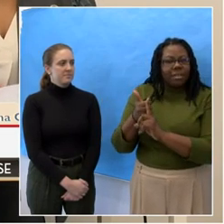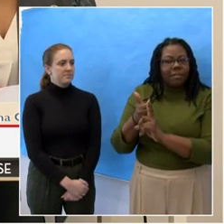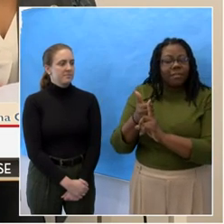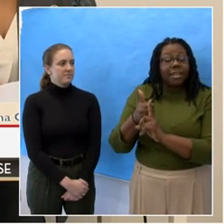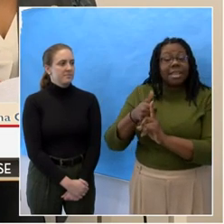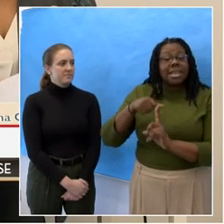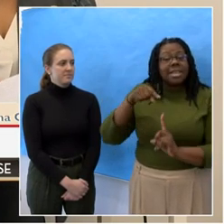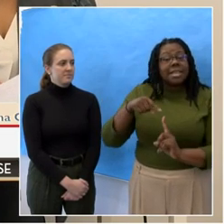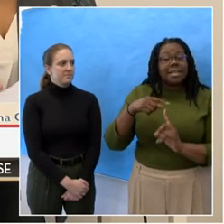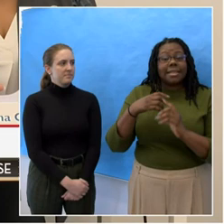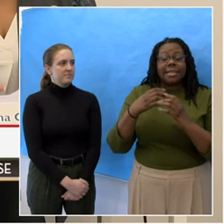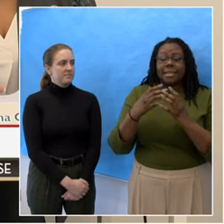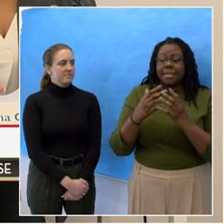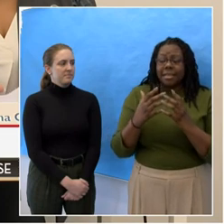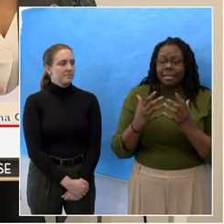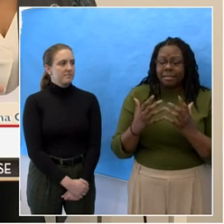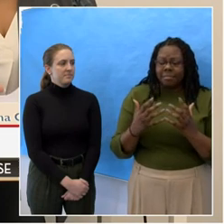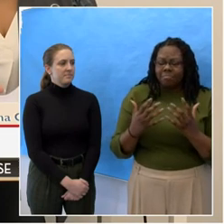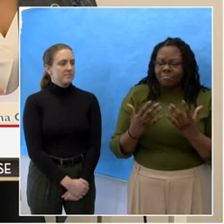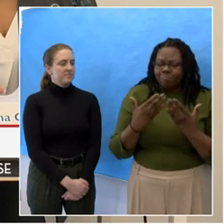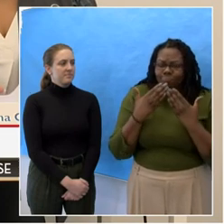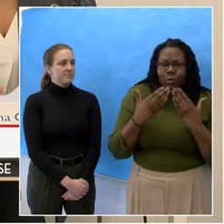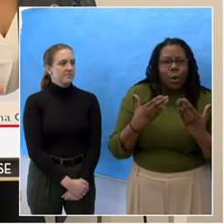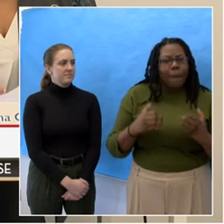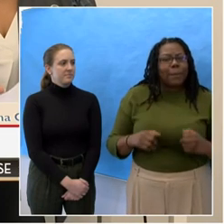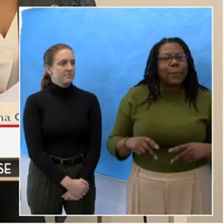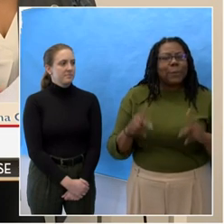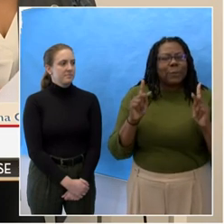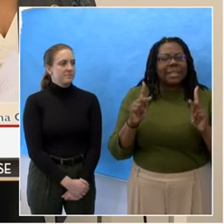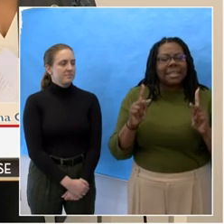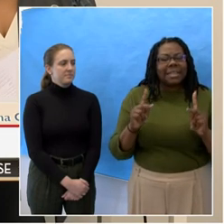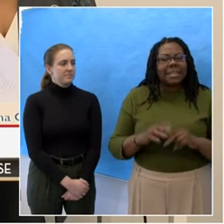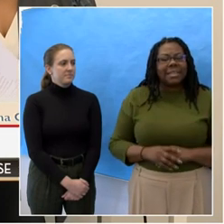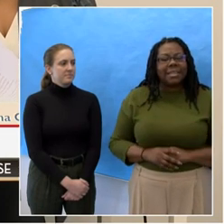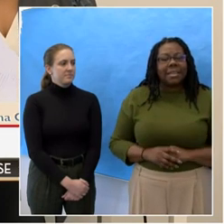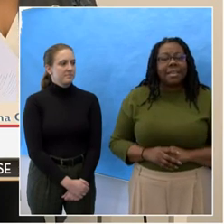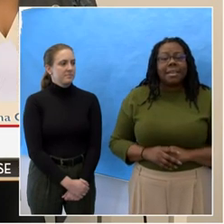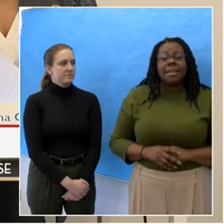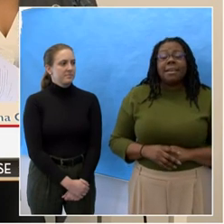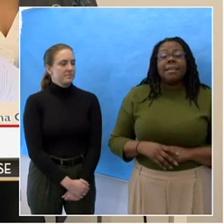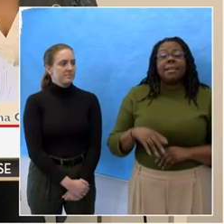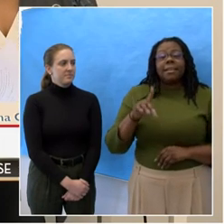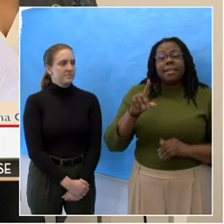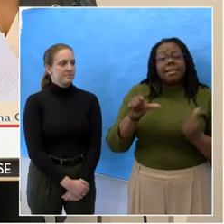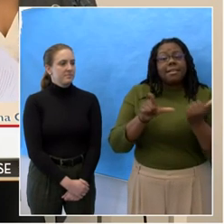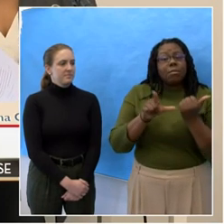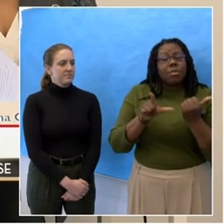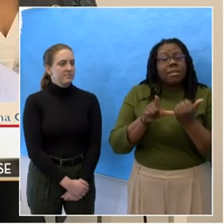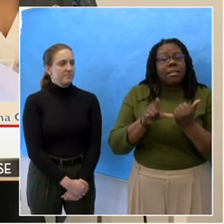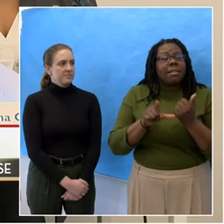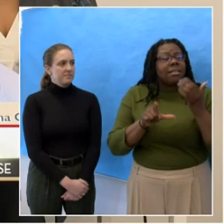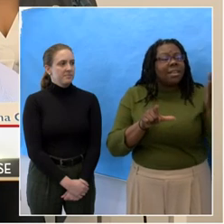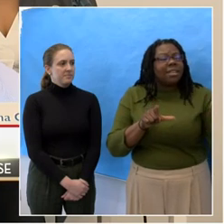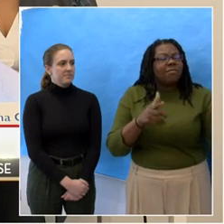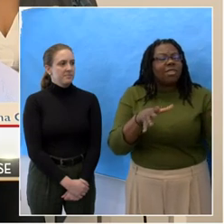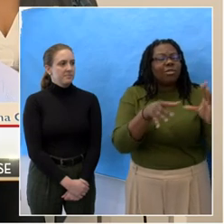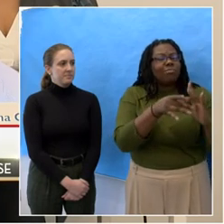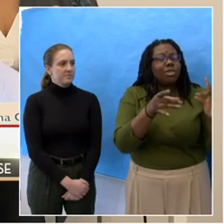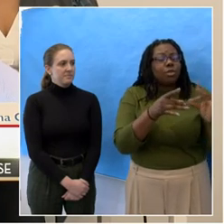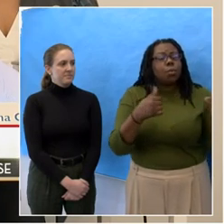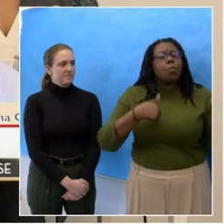opportunity, Deputy Mayor Kine said it well, we know what needs to be done. Dr. Grant mentioned that this is the